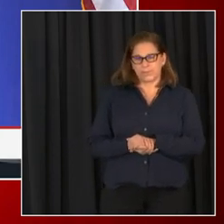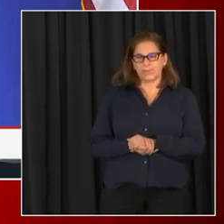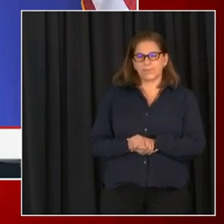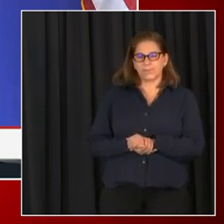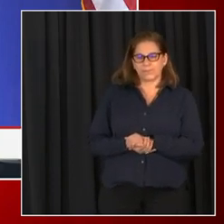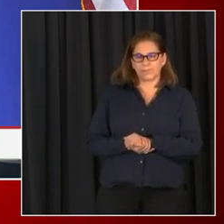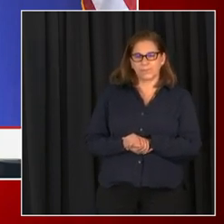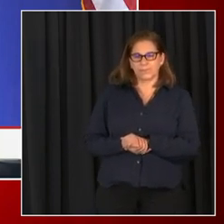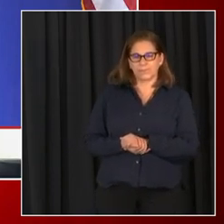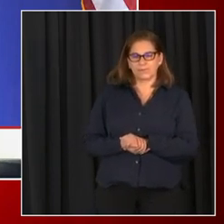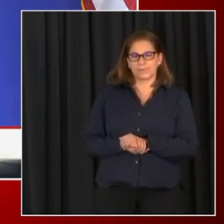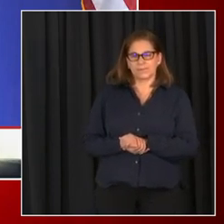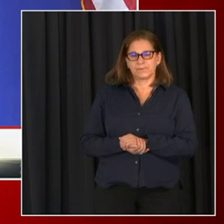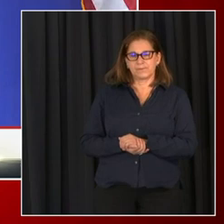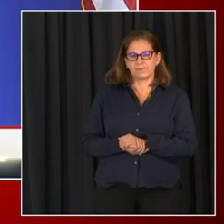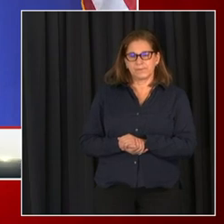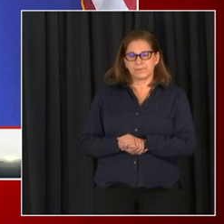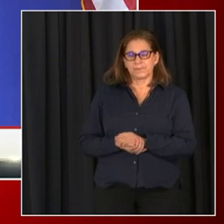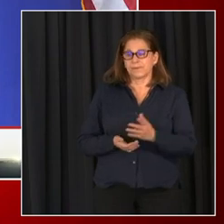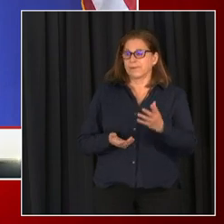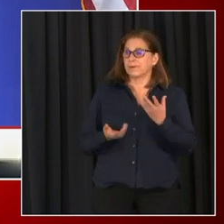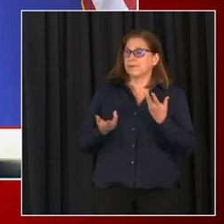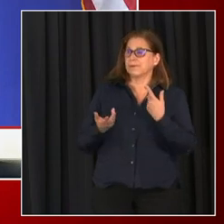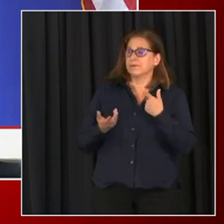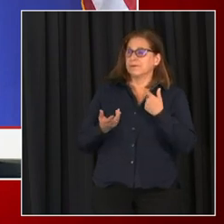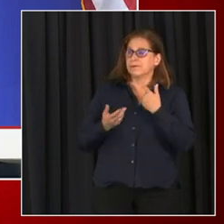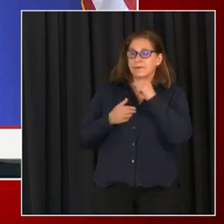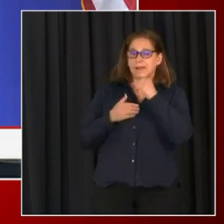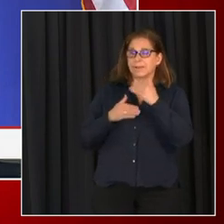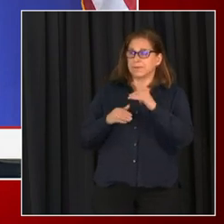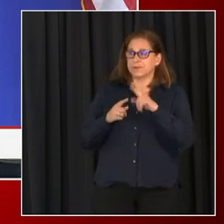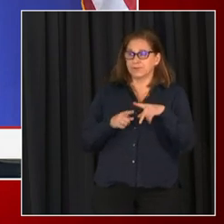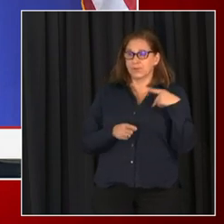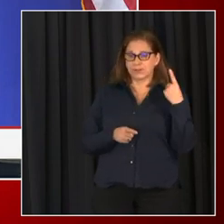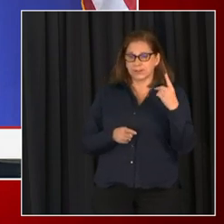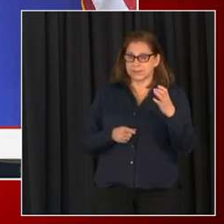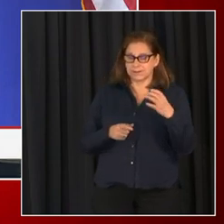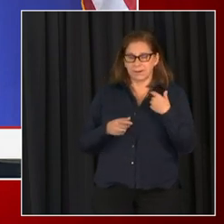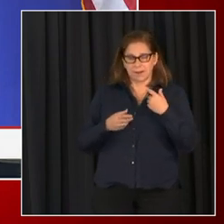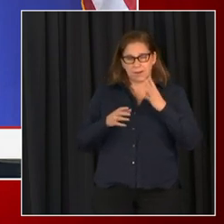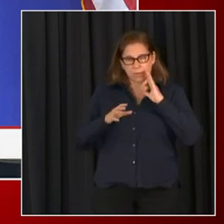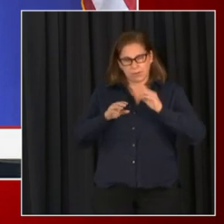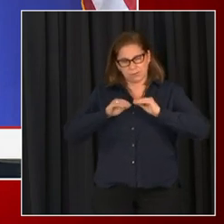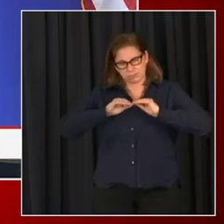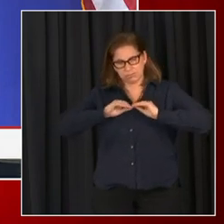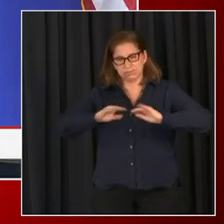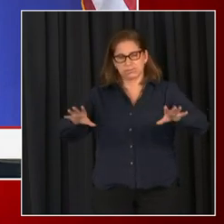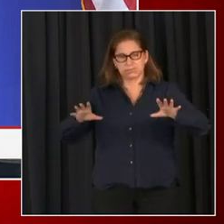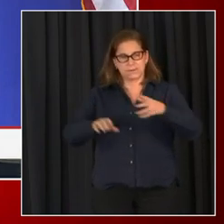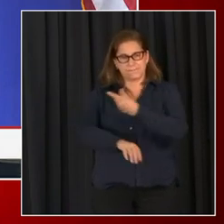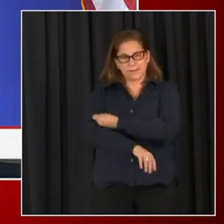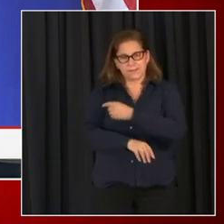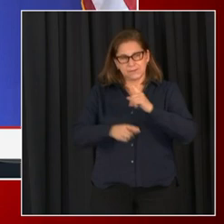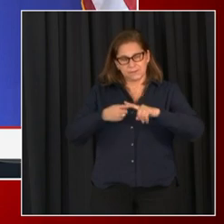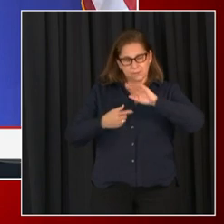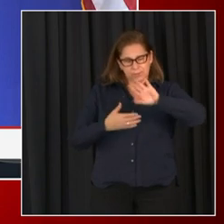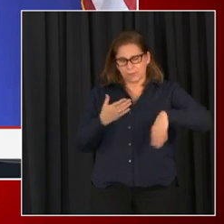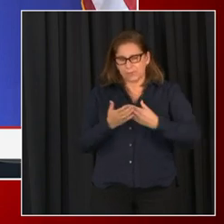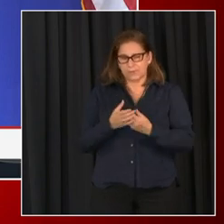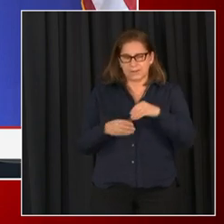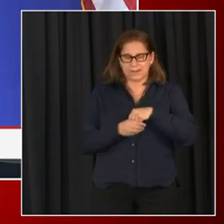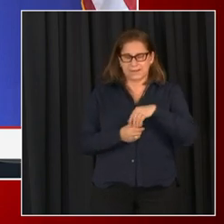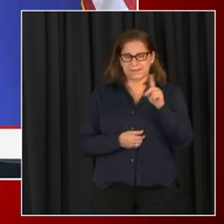country. As there are more vaccine doses available, then we are able to vaccinate the general public. But early on, we have